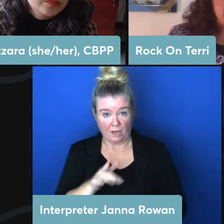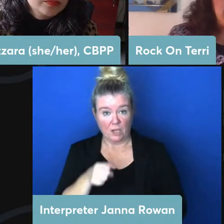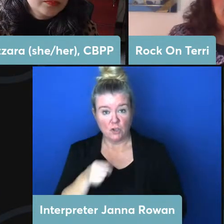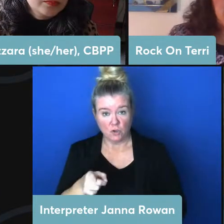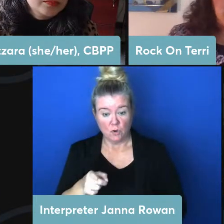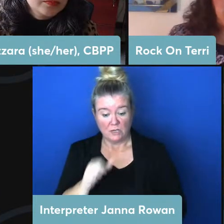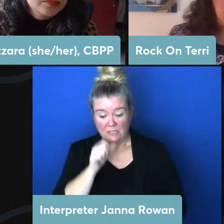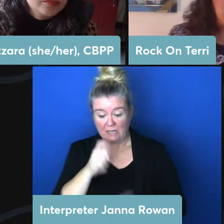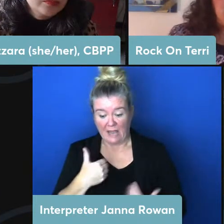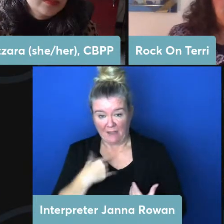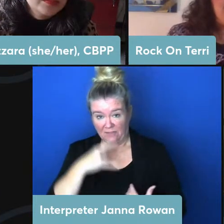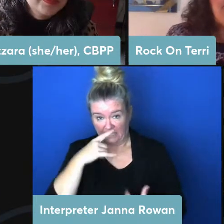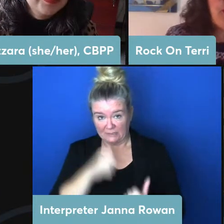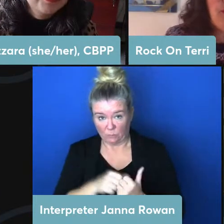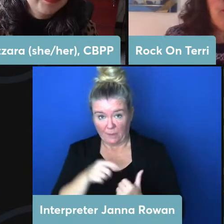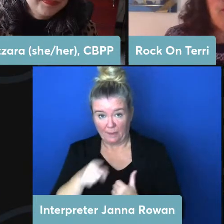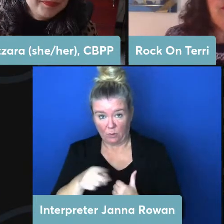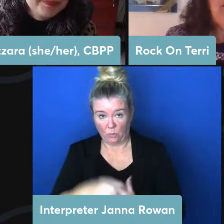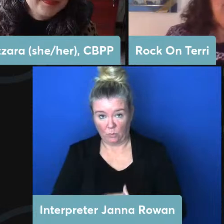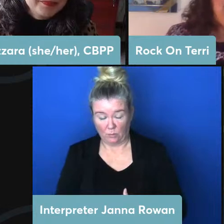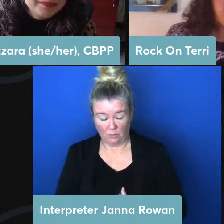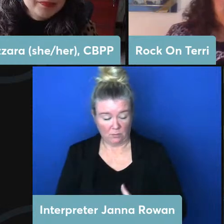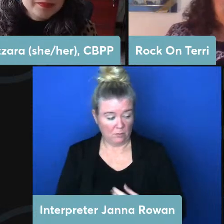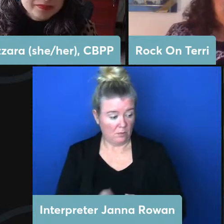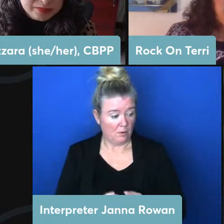you didn't have kids with you. Two,